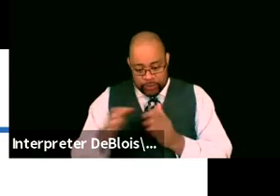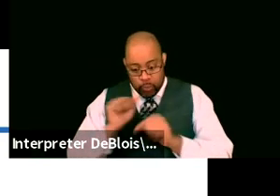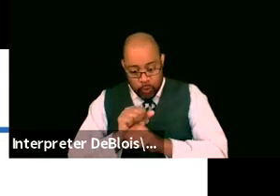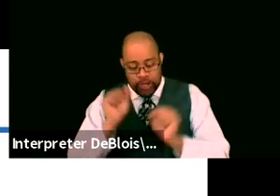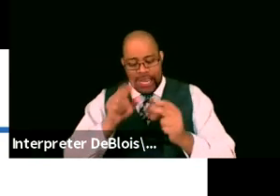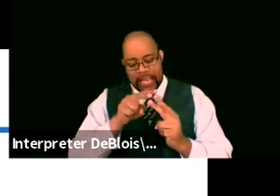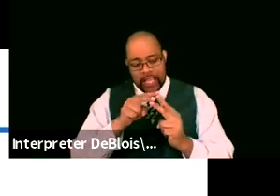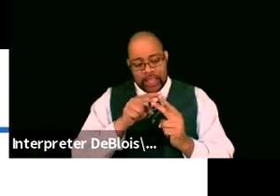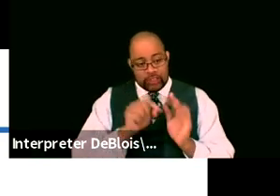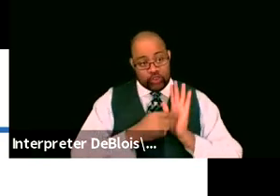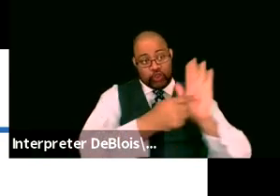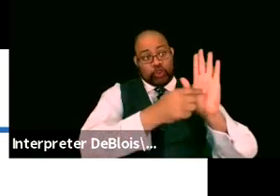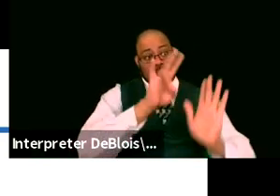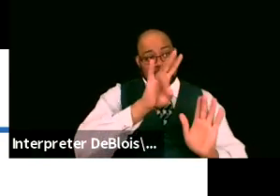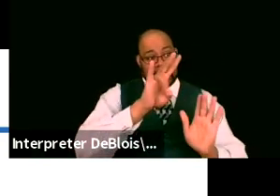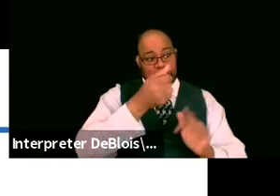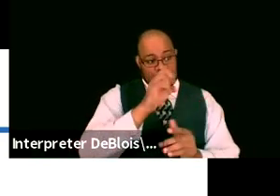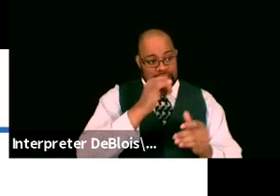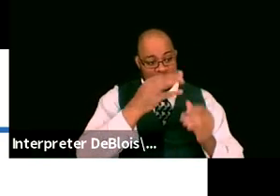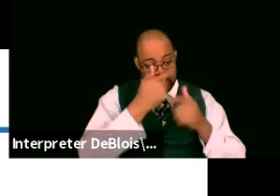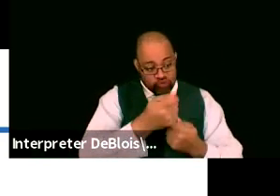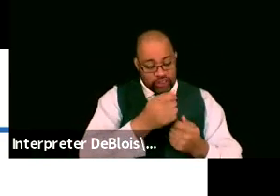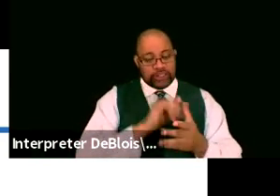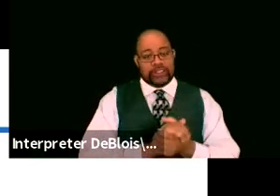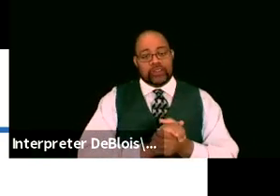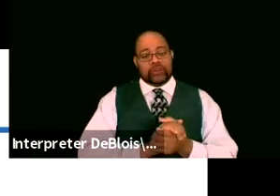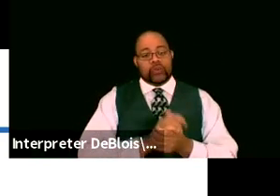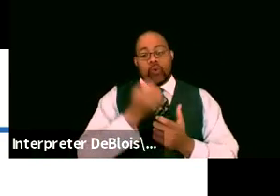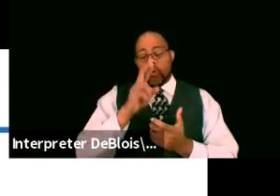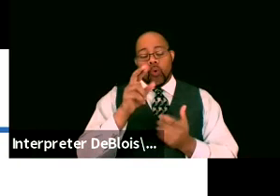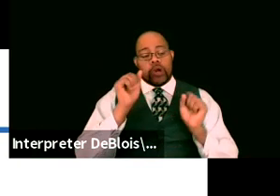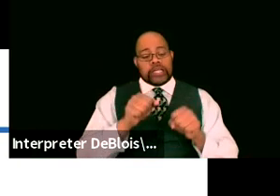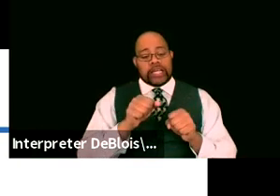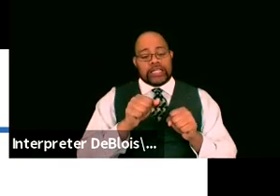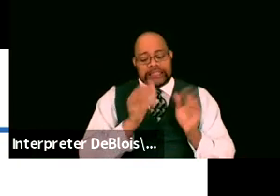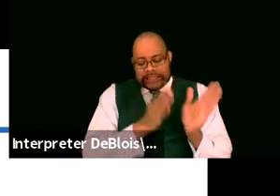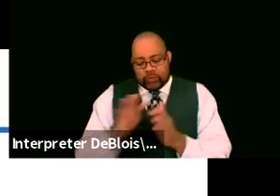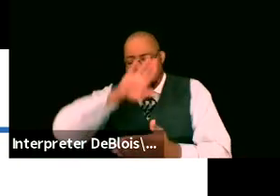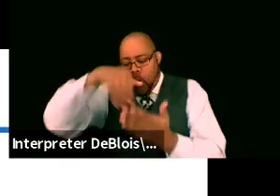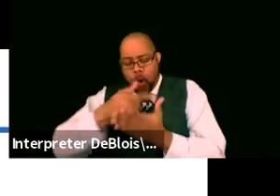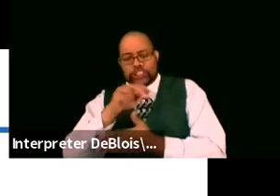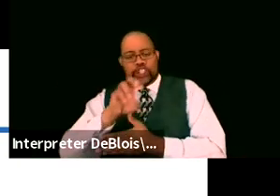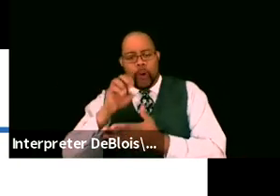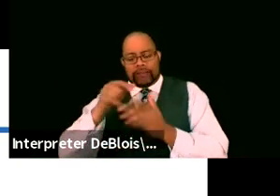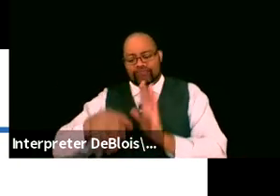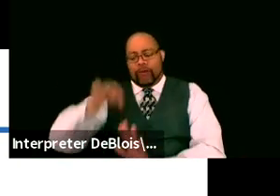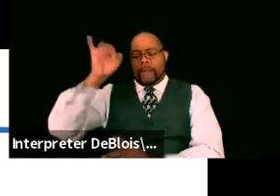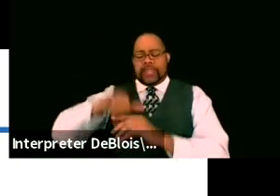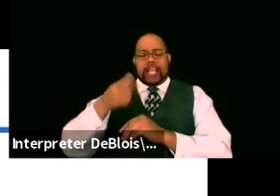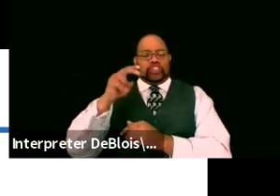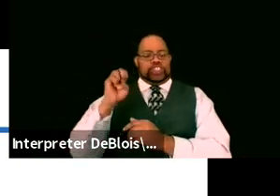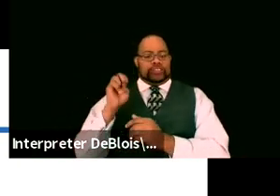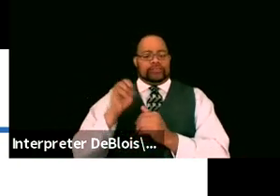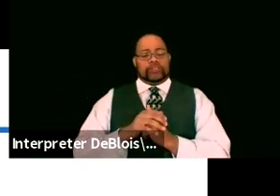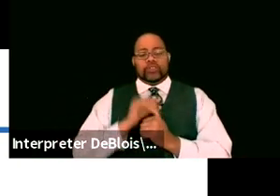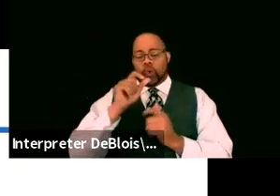either amplify the 7 genes of interest that have been designated, or you can sequence the entire genome and extract these genes.